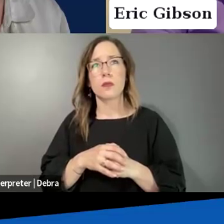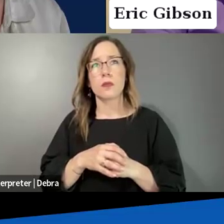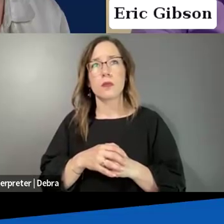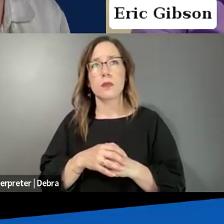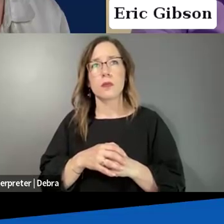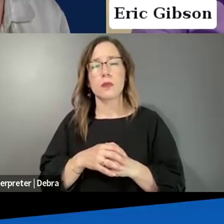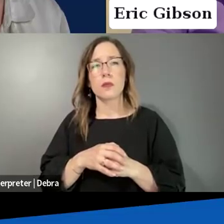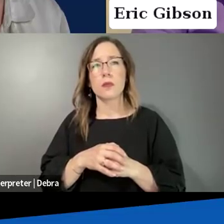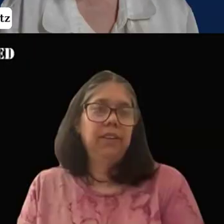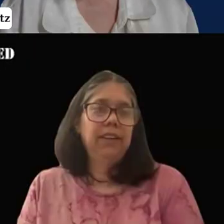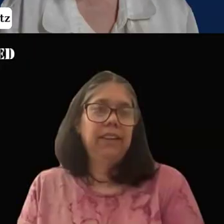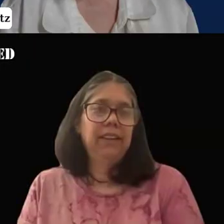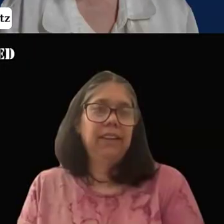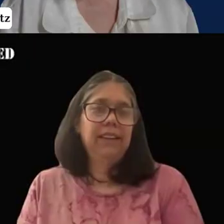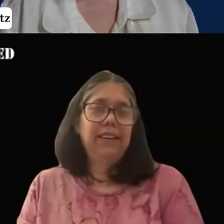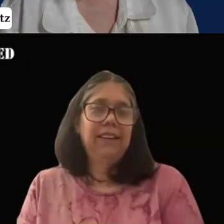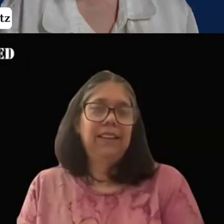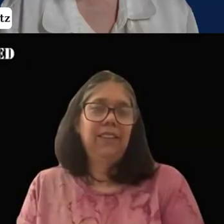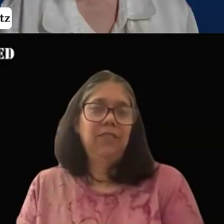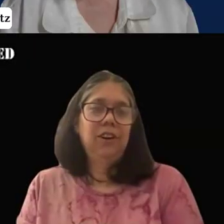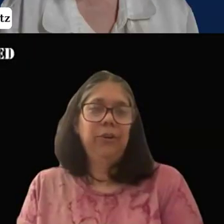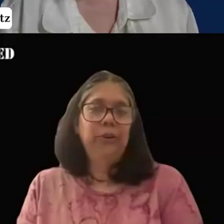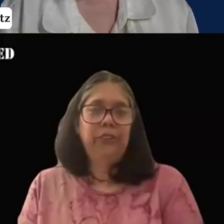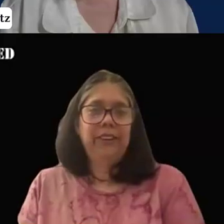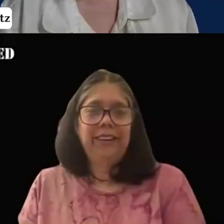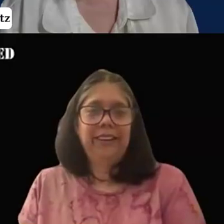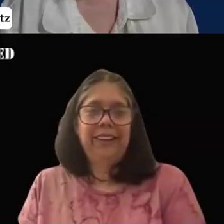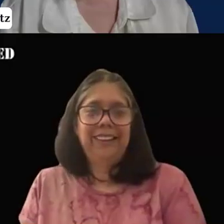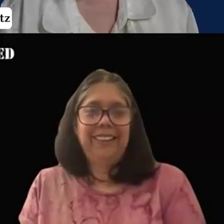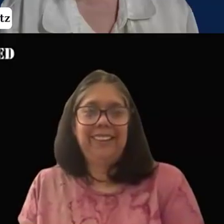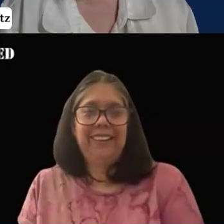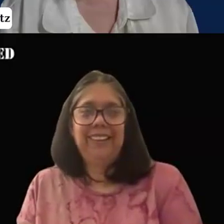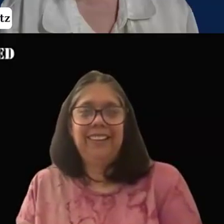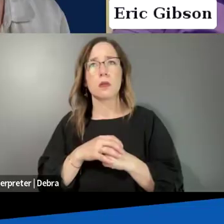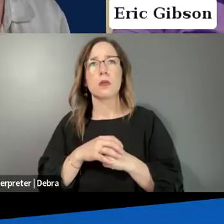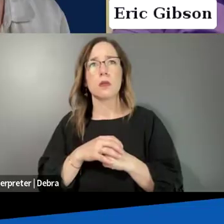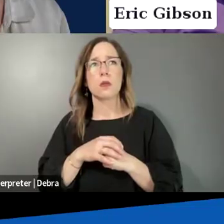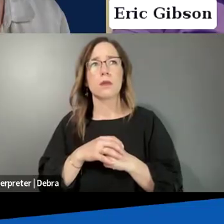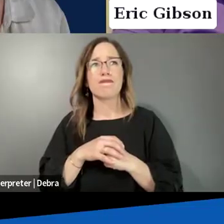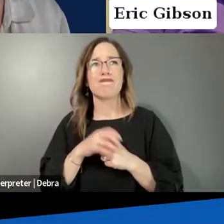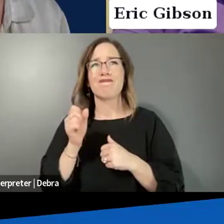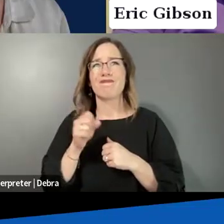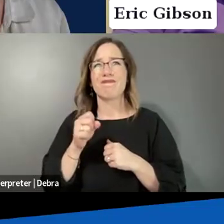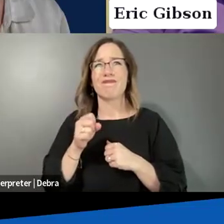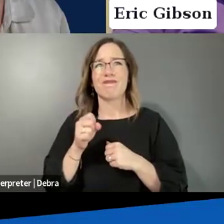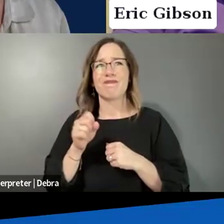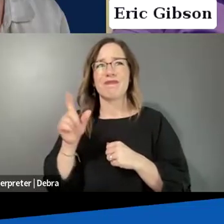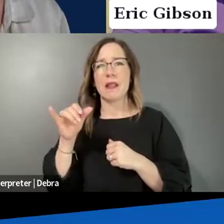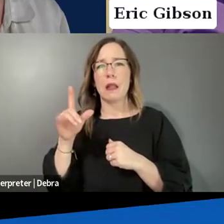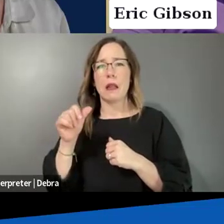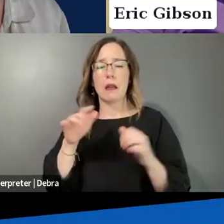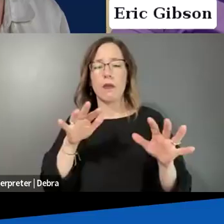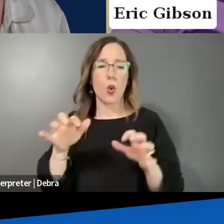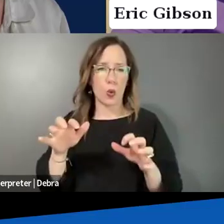Linda Frost. Oops. Yep. It looks like Linda might